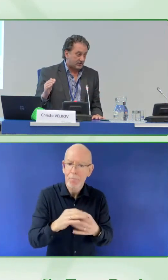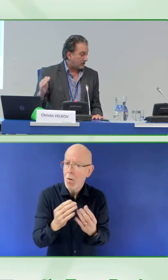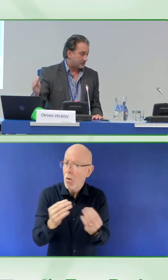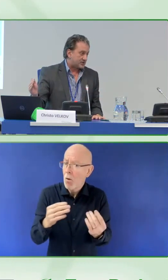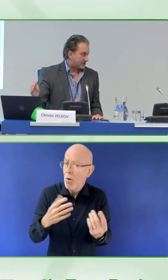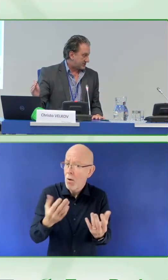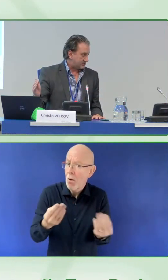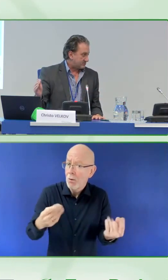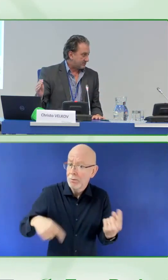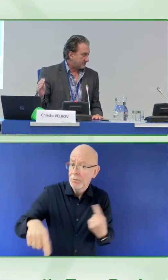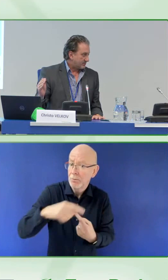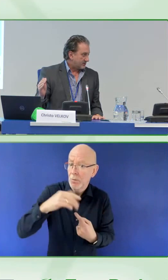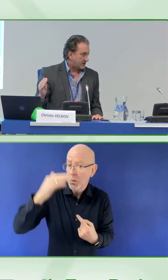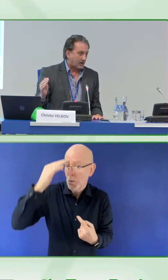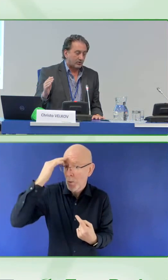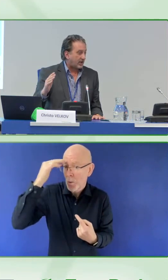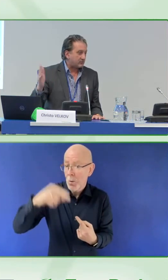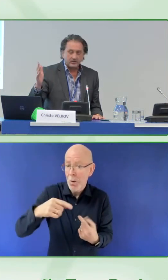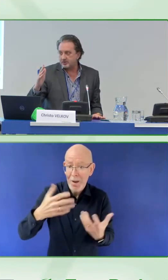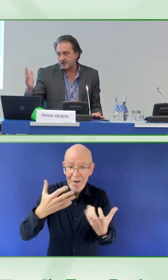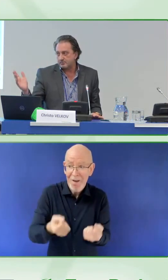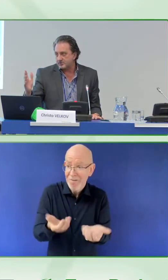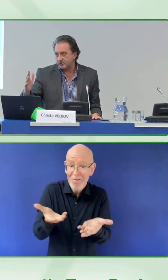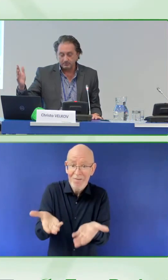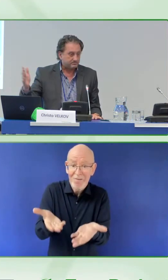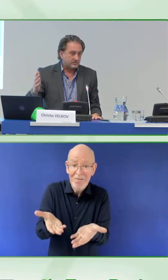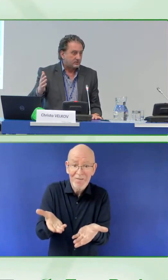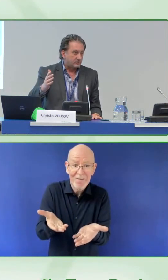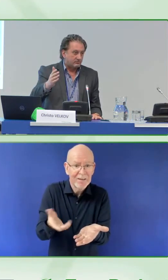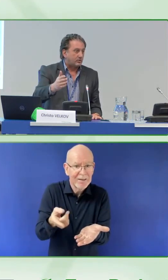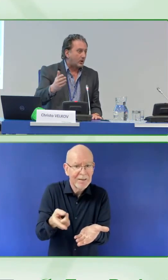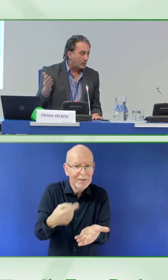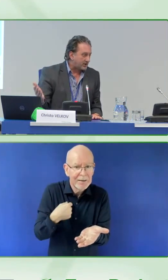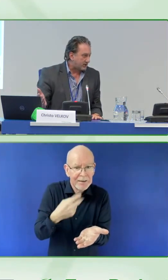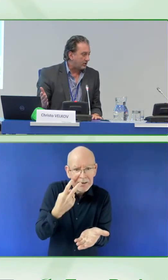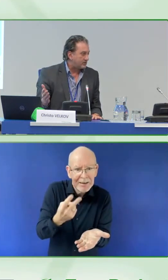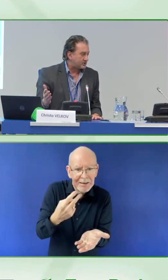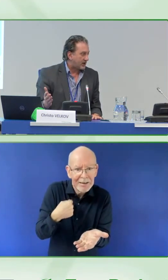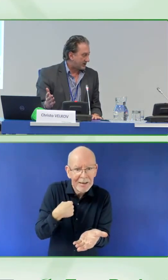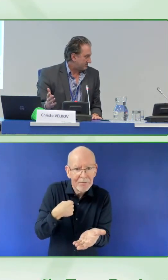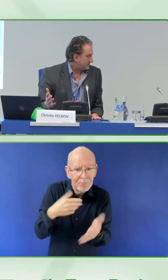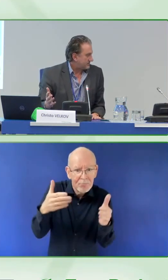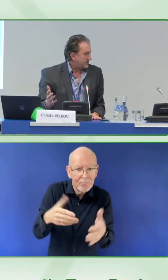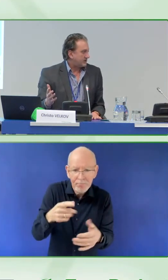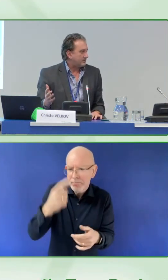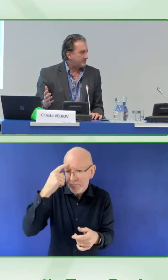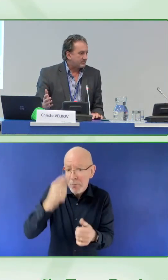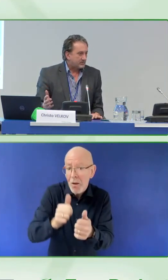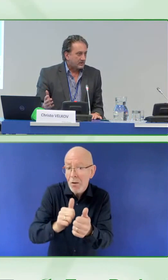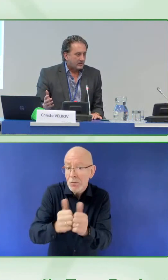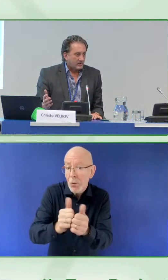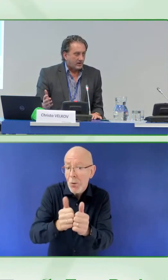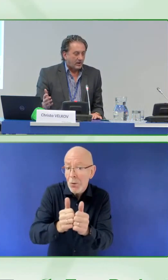does whatever the coach says. I don't have to give examples from a week ago in China.